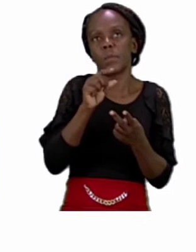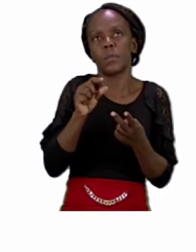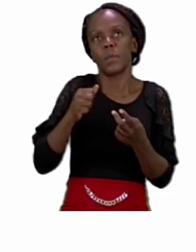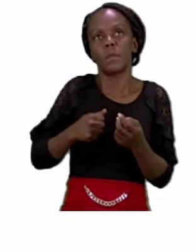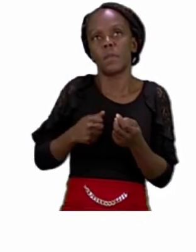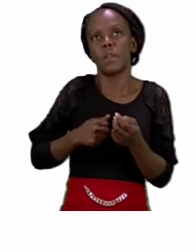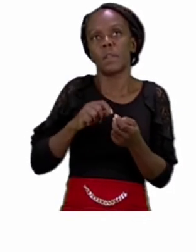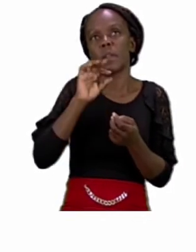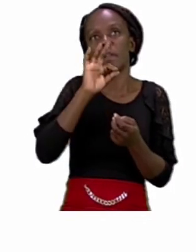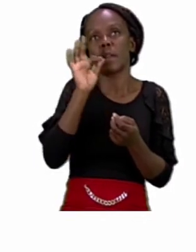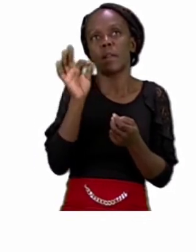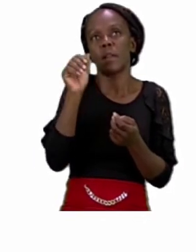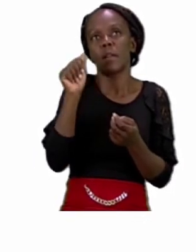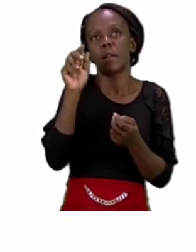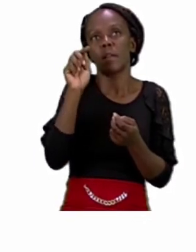father,